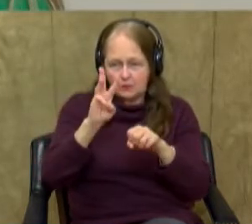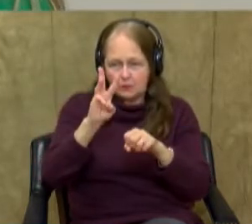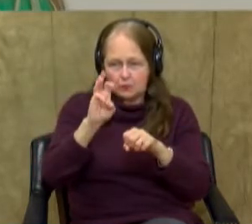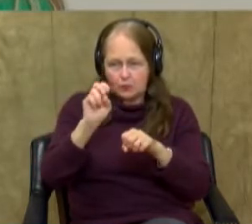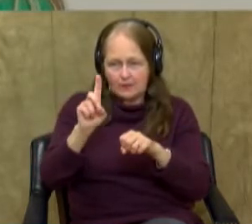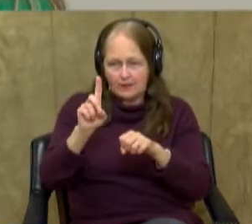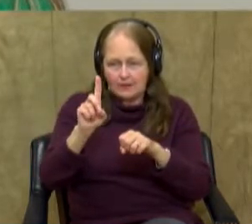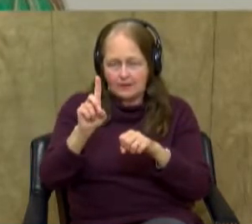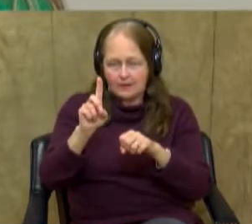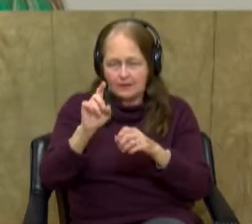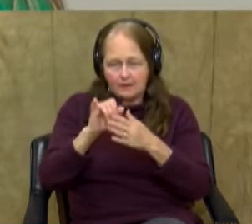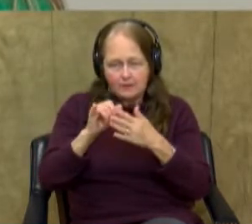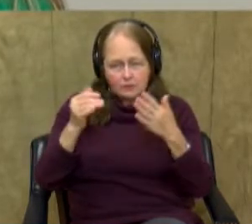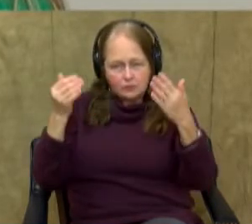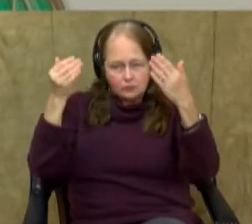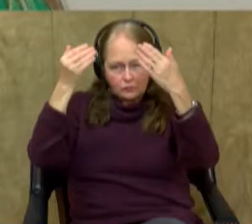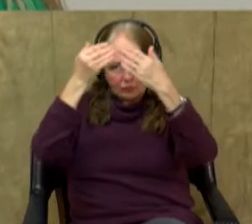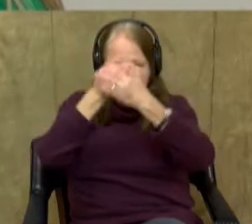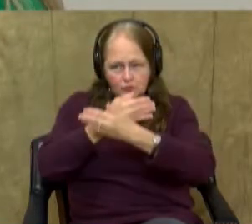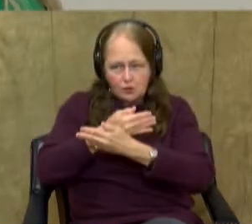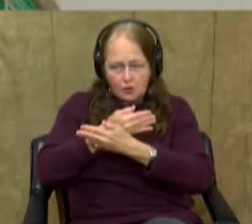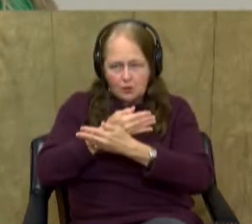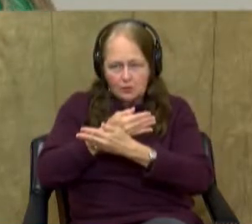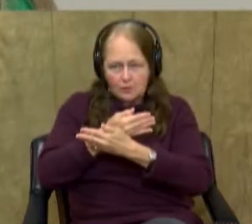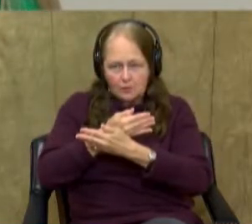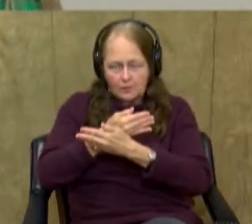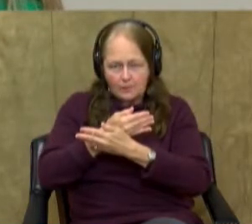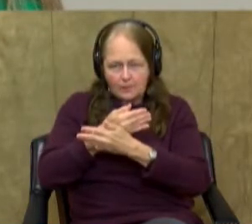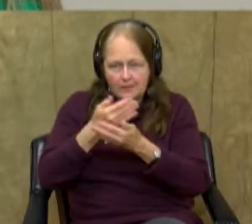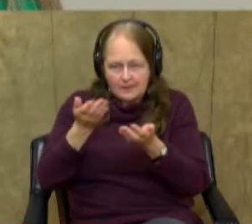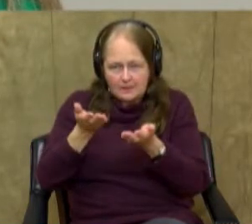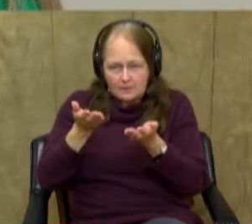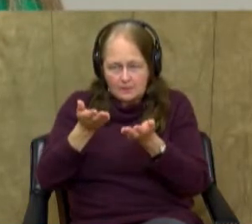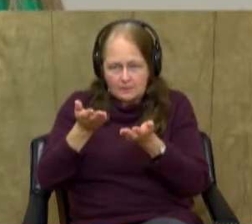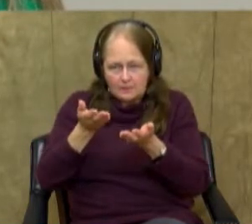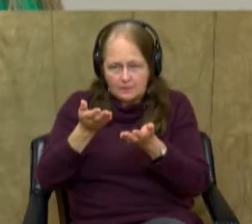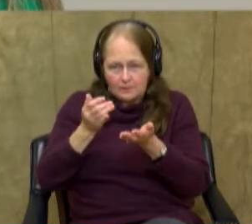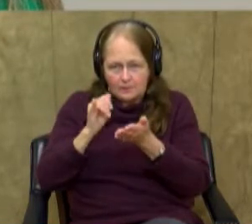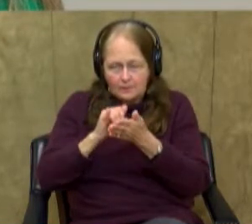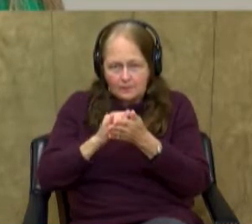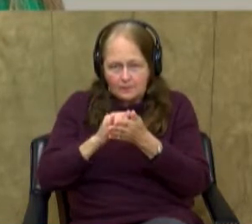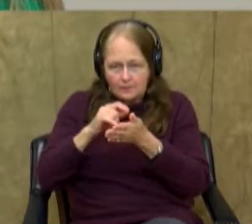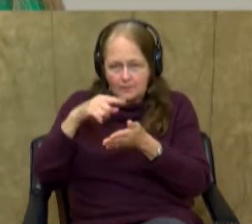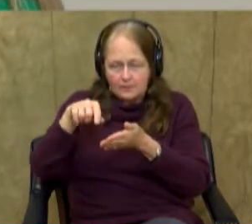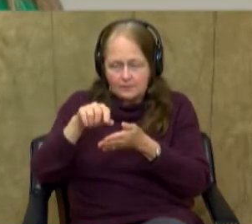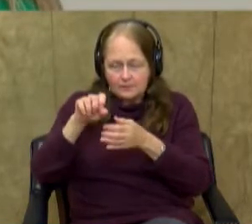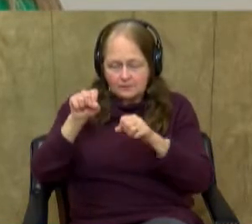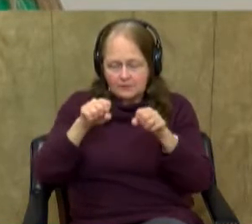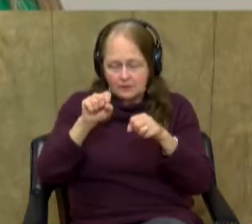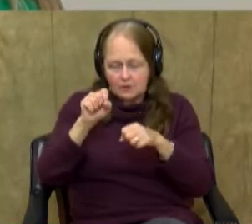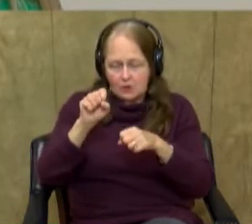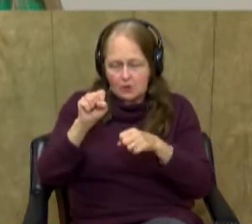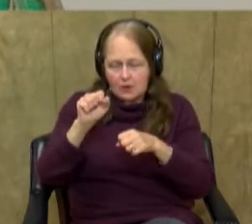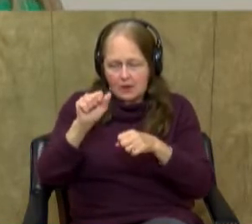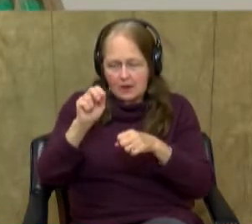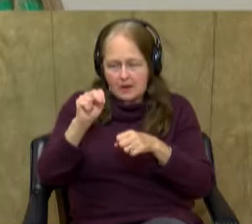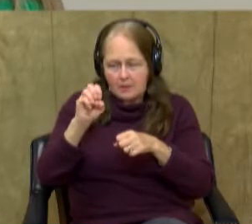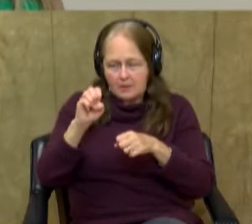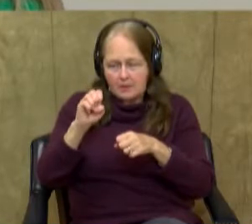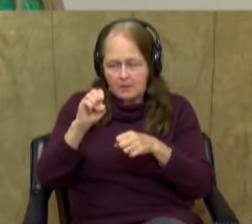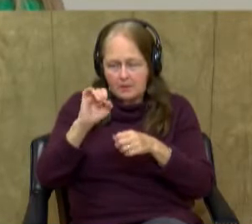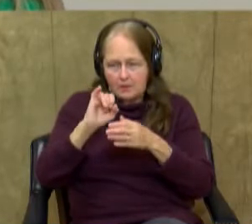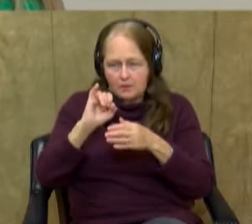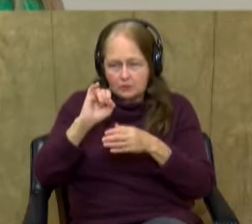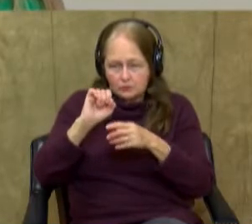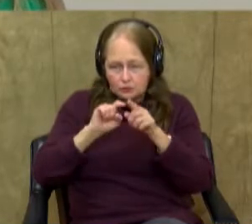in here," thought Hermit Crab. "How dim it is," murmured the sea anemone. "How gloomy it is,"